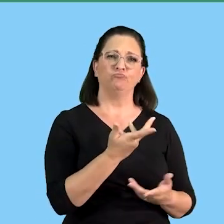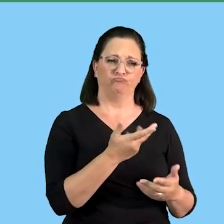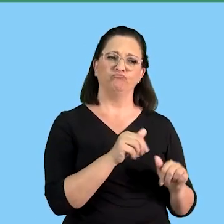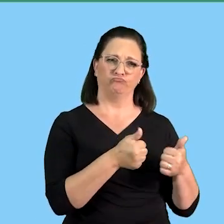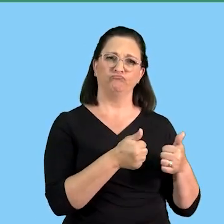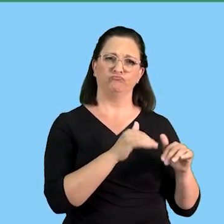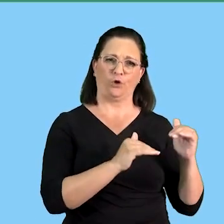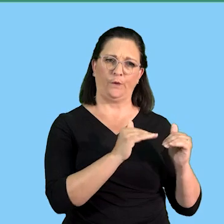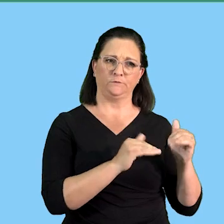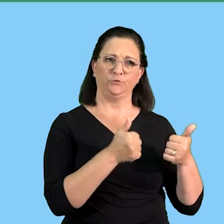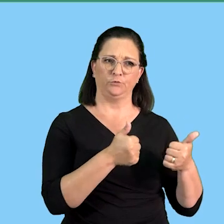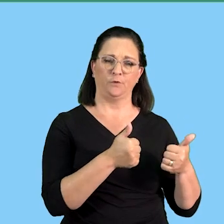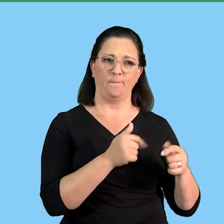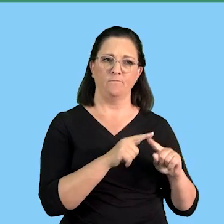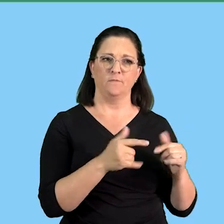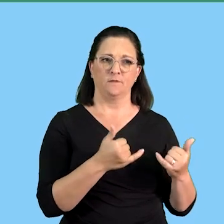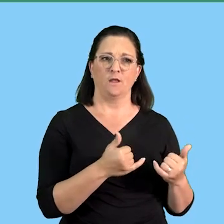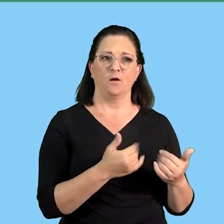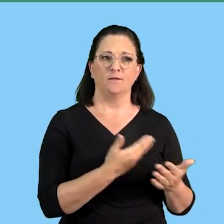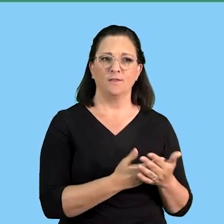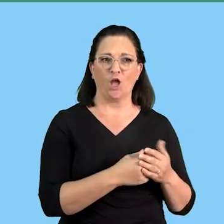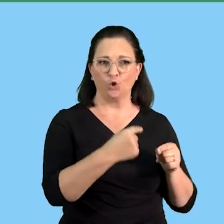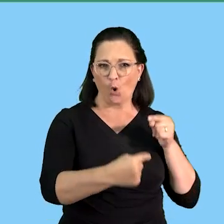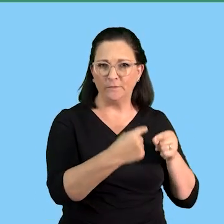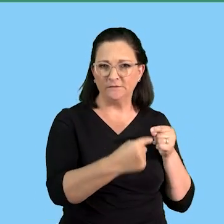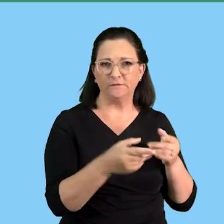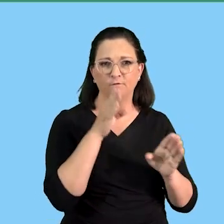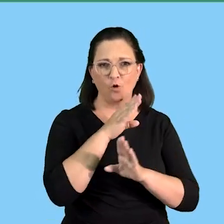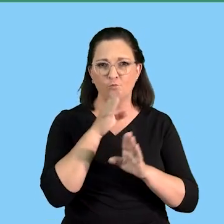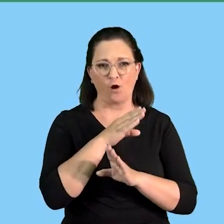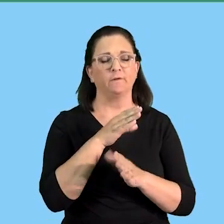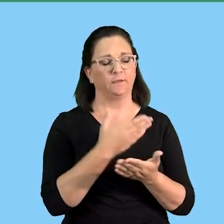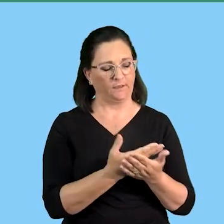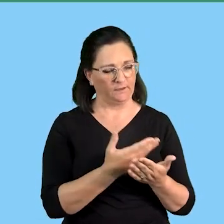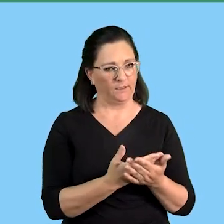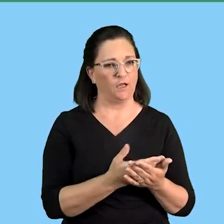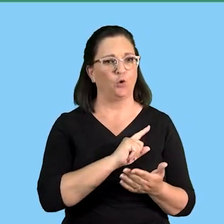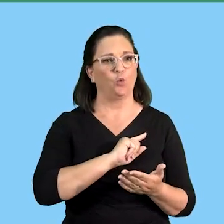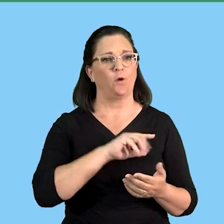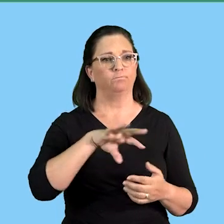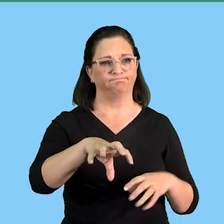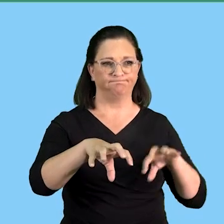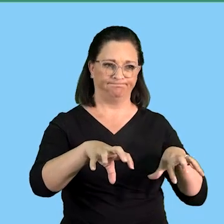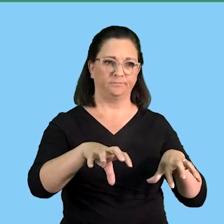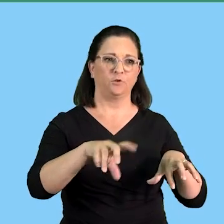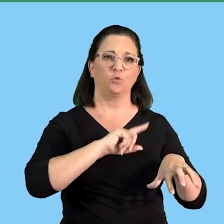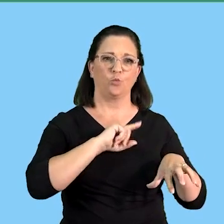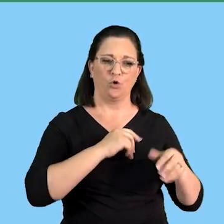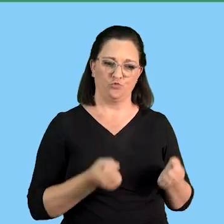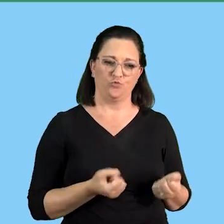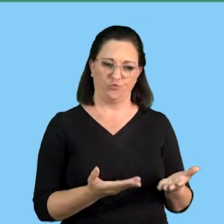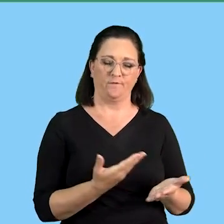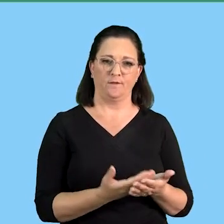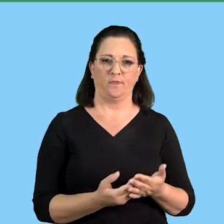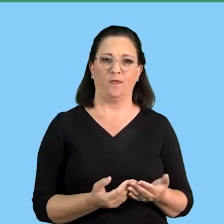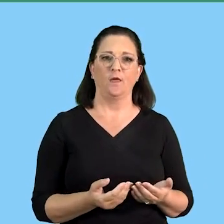reasonable, and it creates a sound competition with the private sector to make services affordable for more